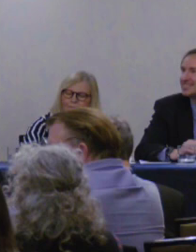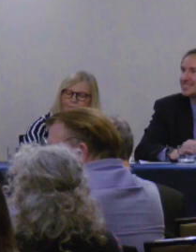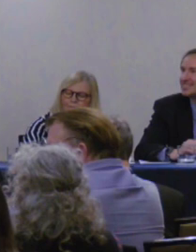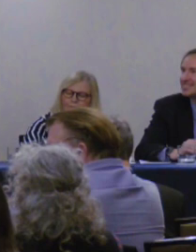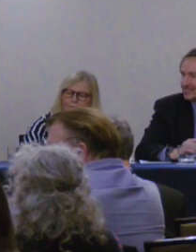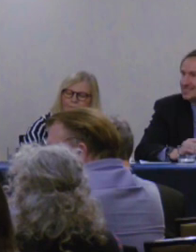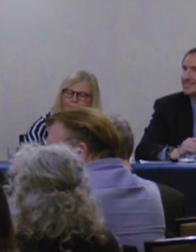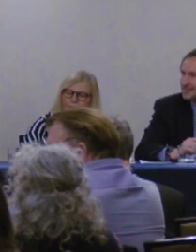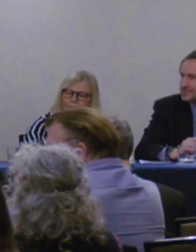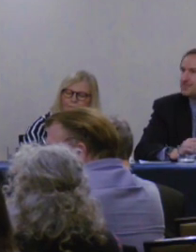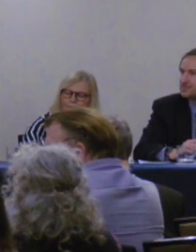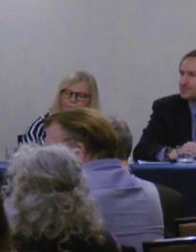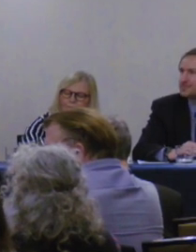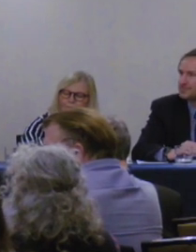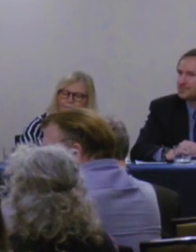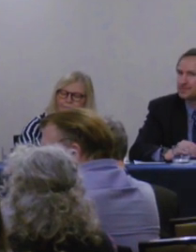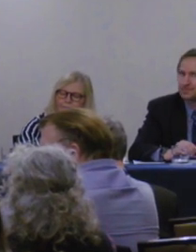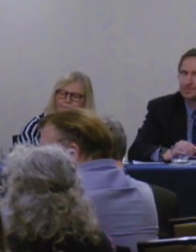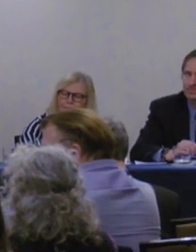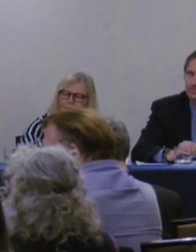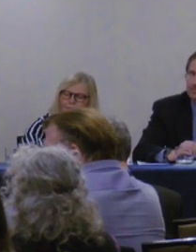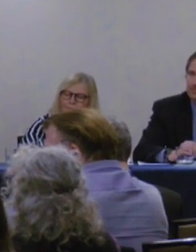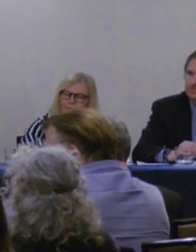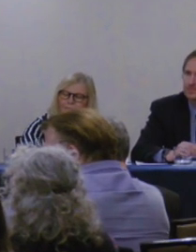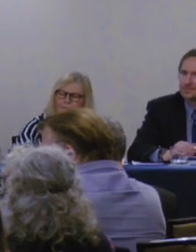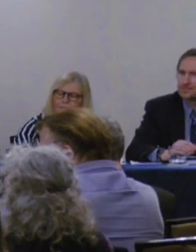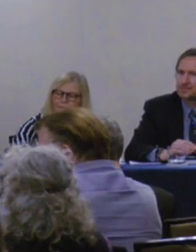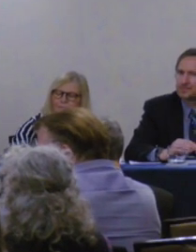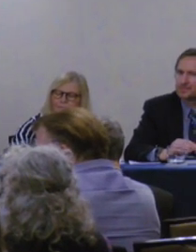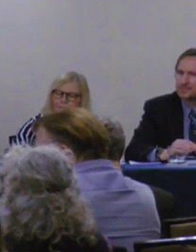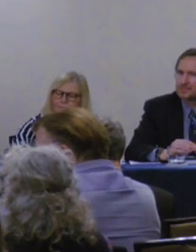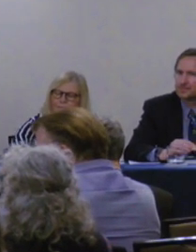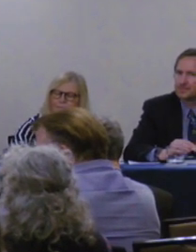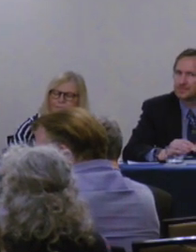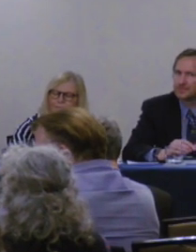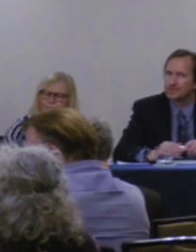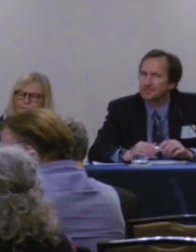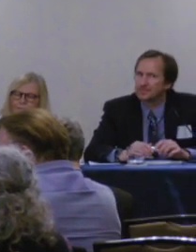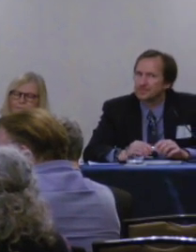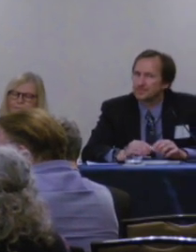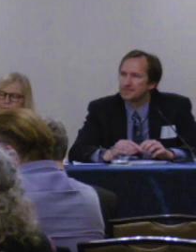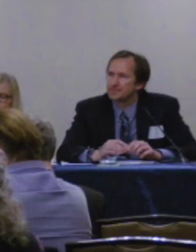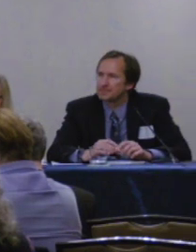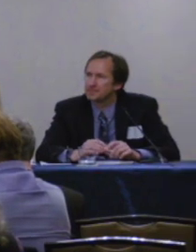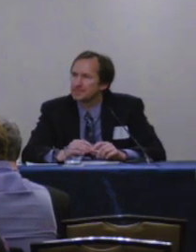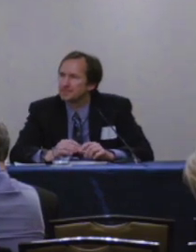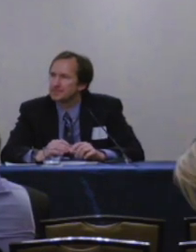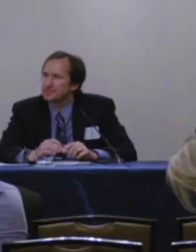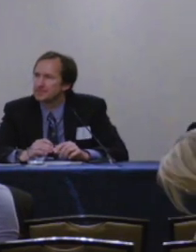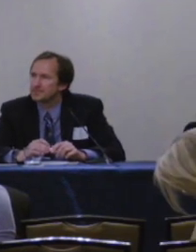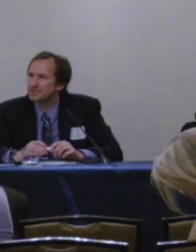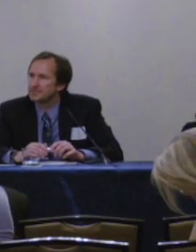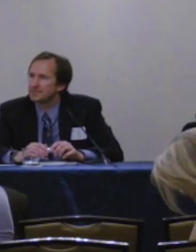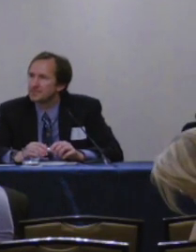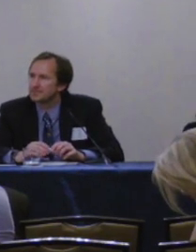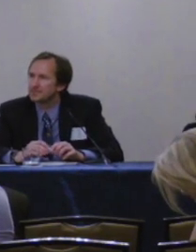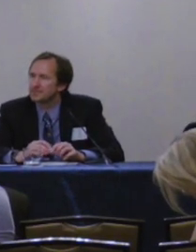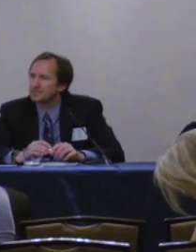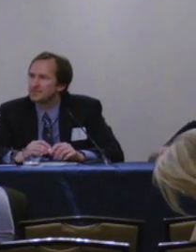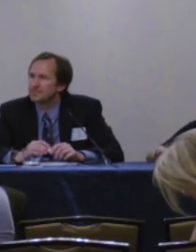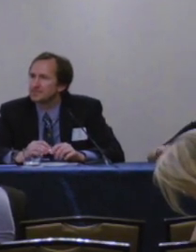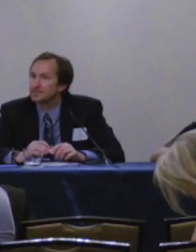discipline-based education research out there. How do you make sure that that gets in when you're dealing with so many facilitators and so many